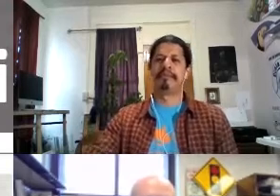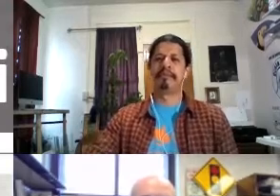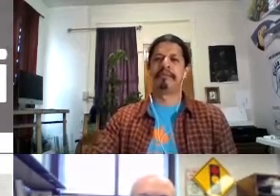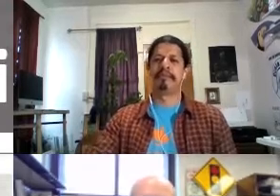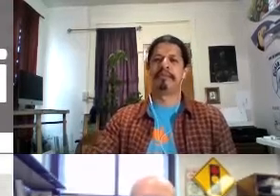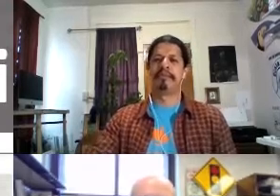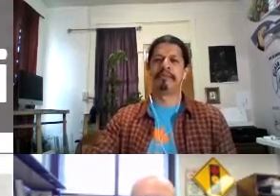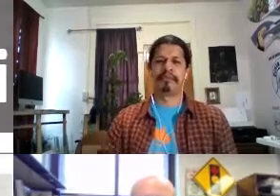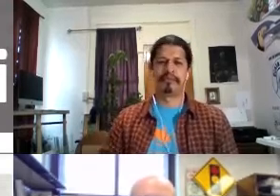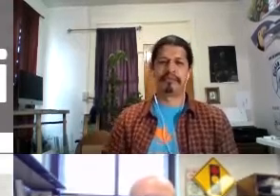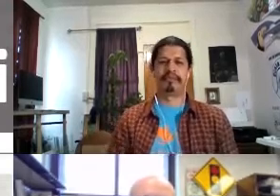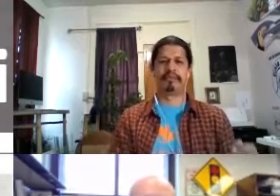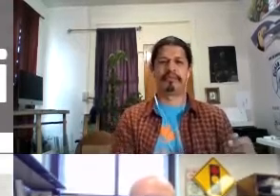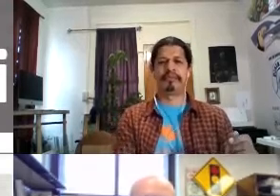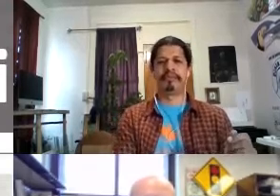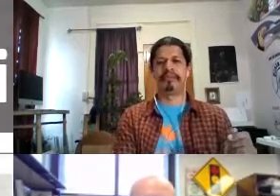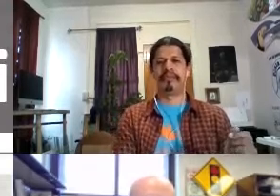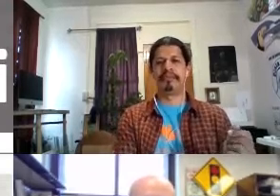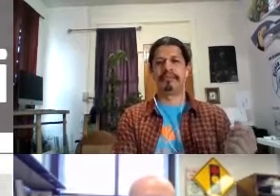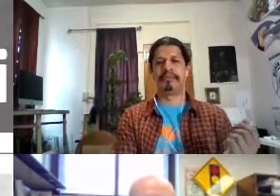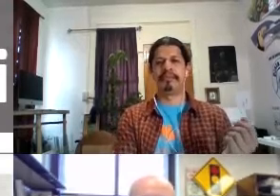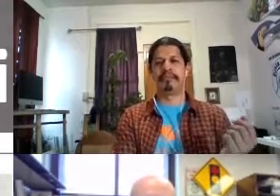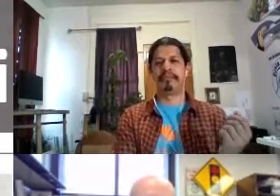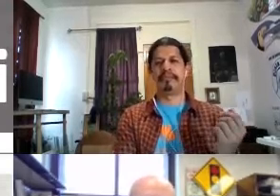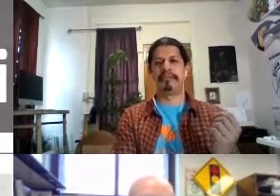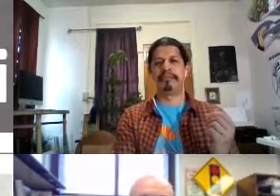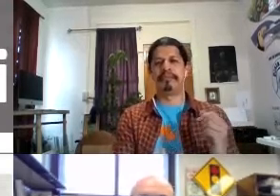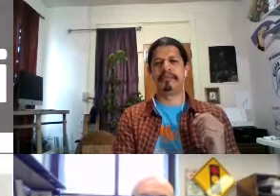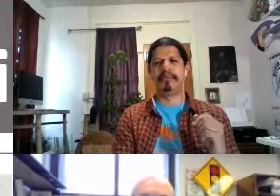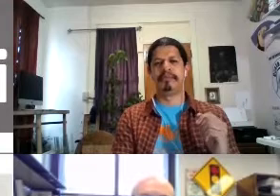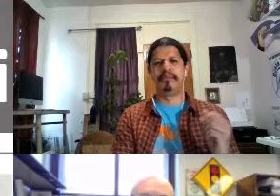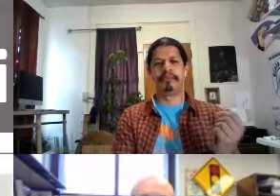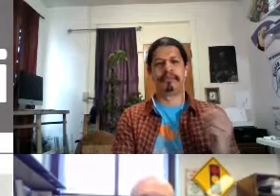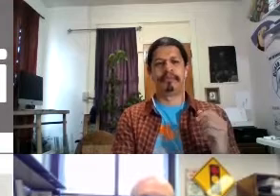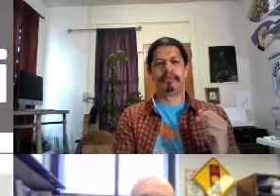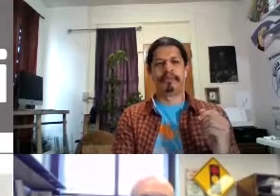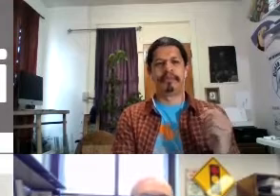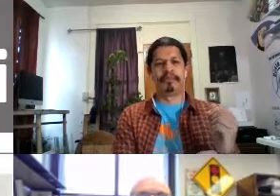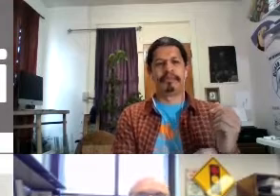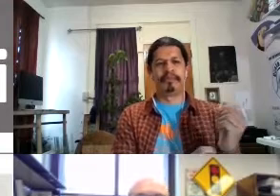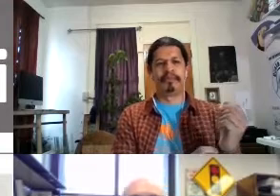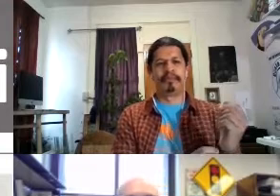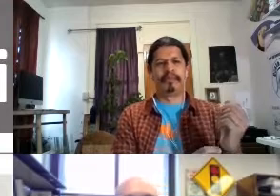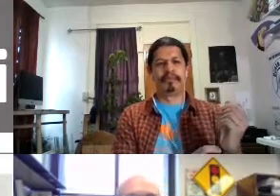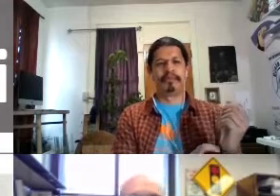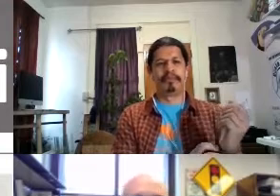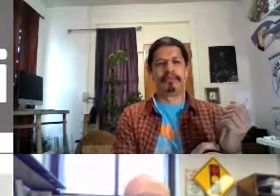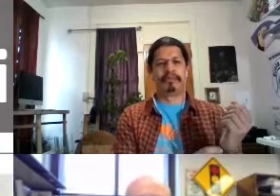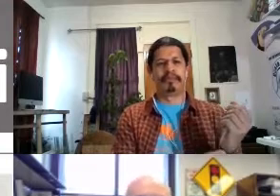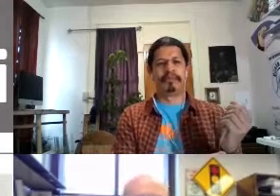This interchange is not one that the city owns and maintains. And we often have